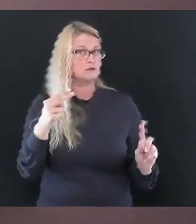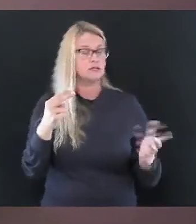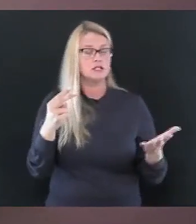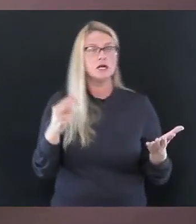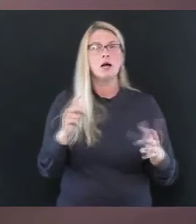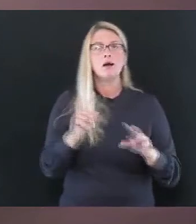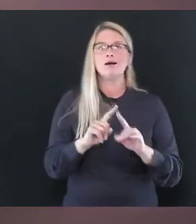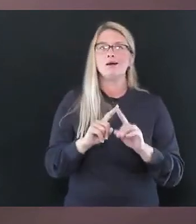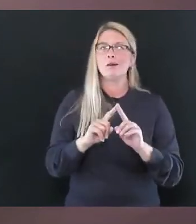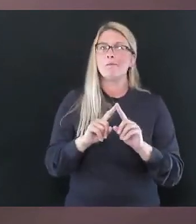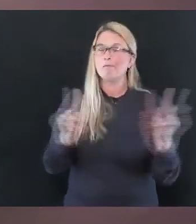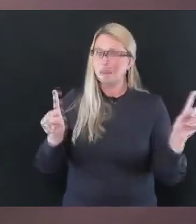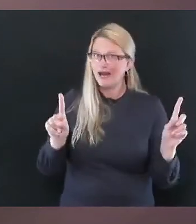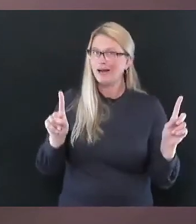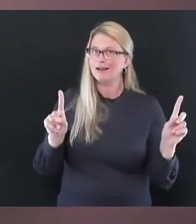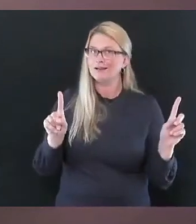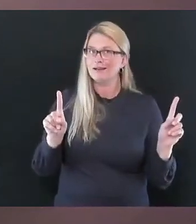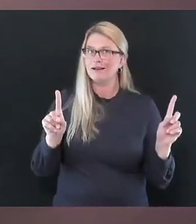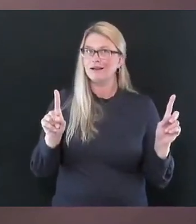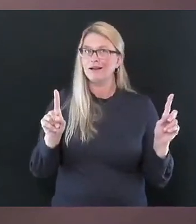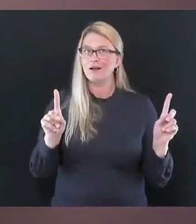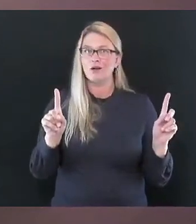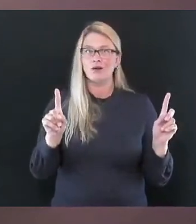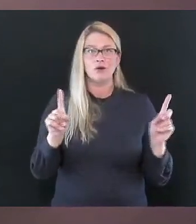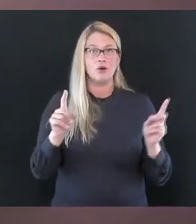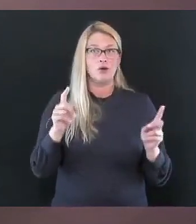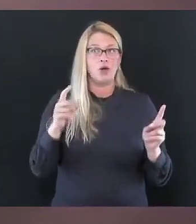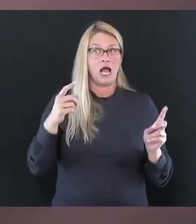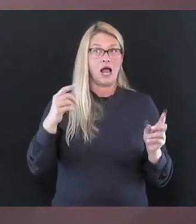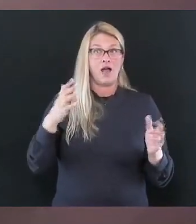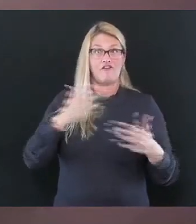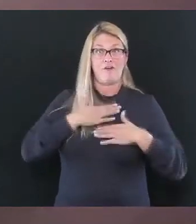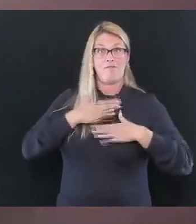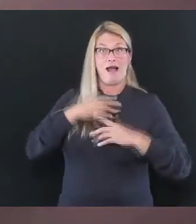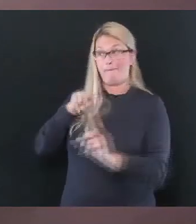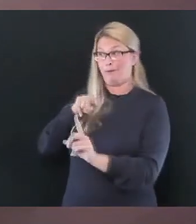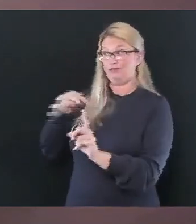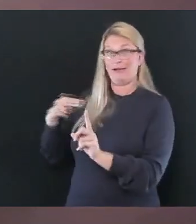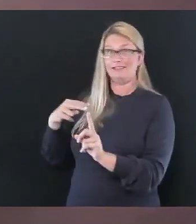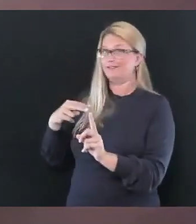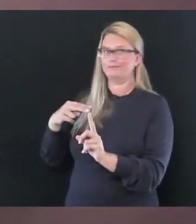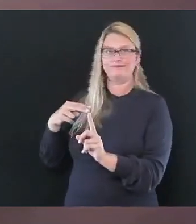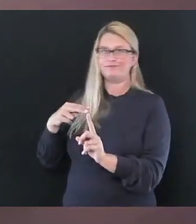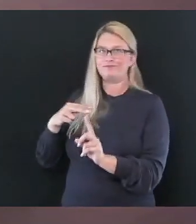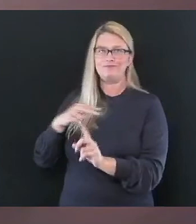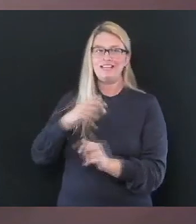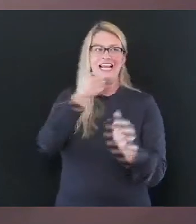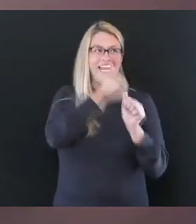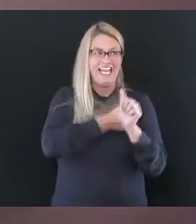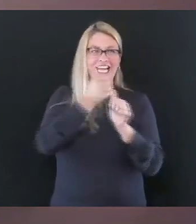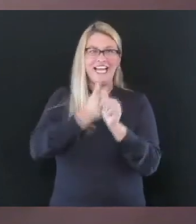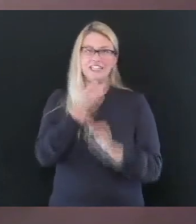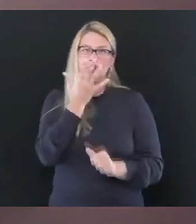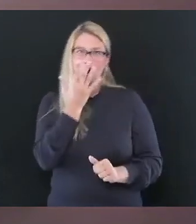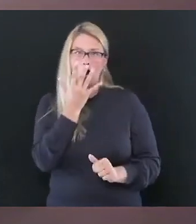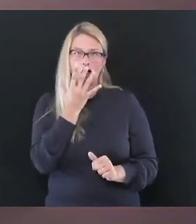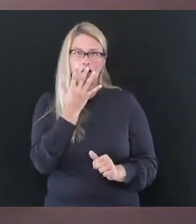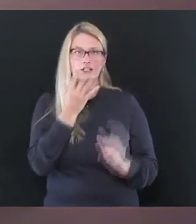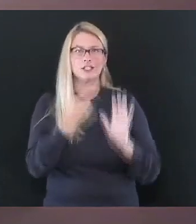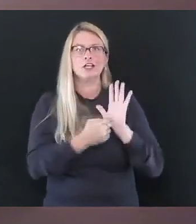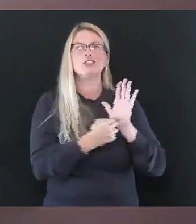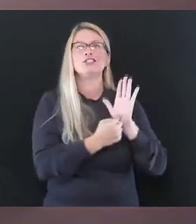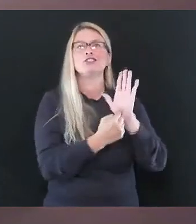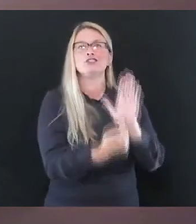think. On the other hand, though, the way we look at it is every color is just a reflection of what's